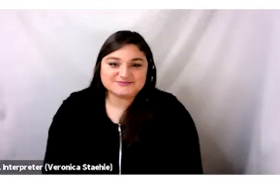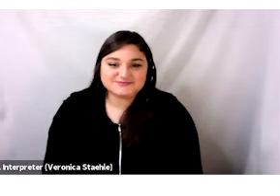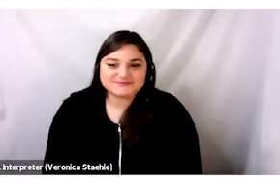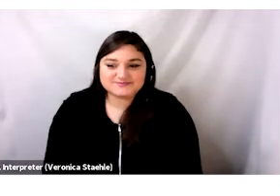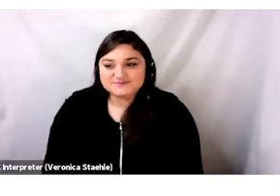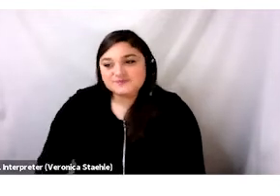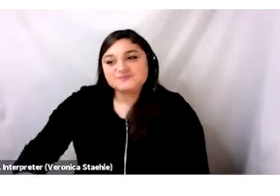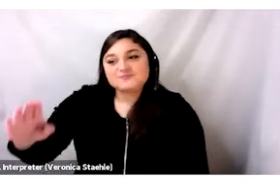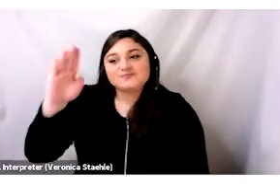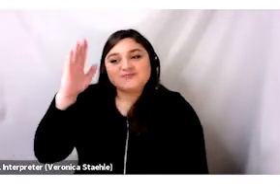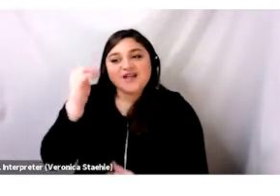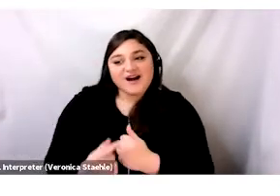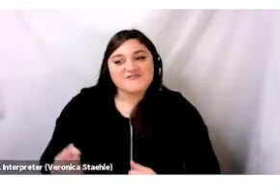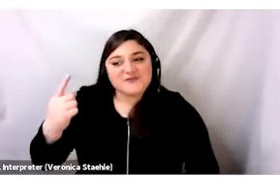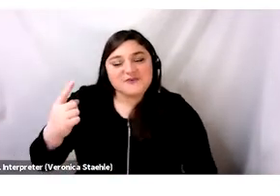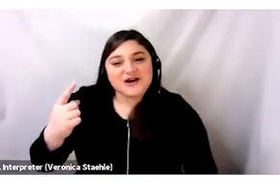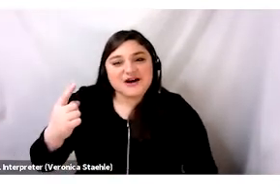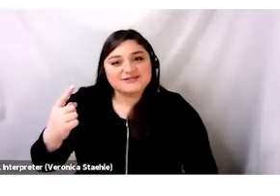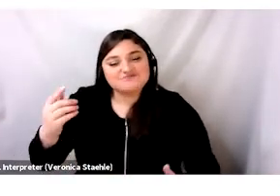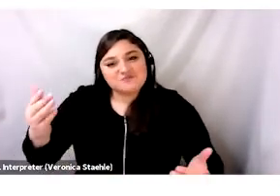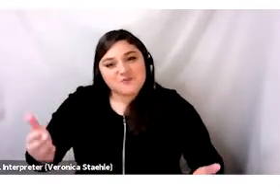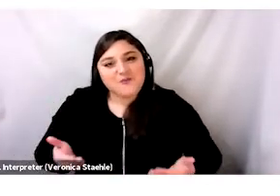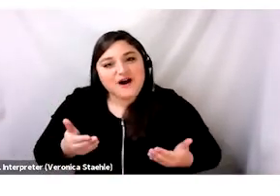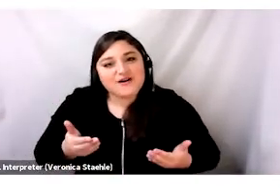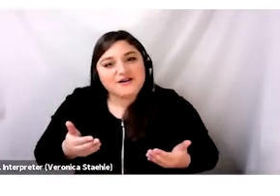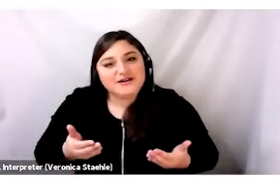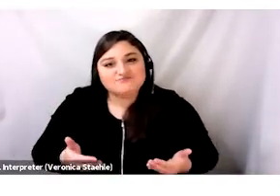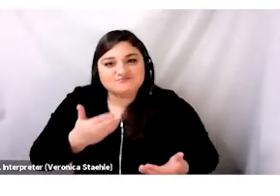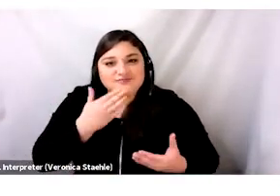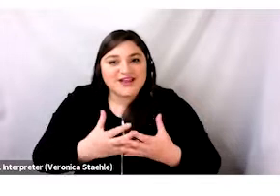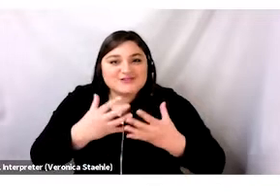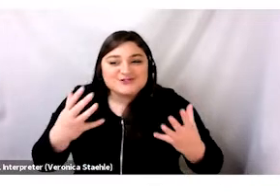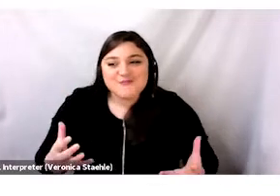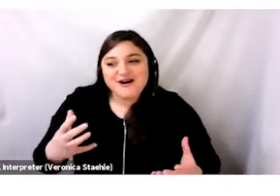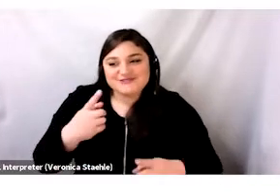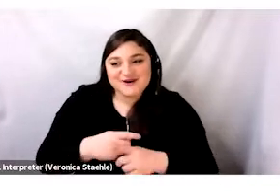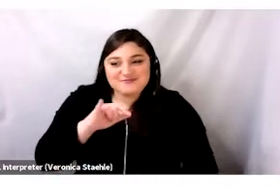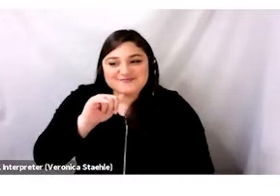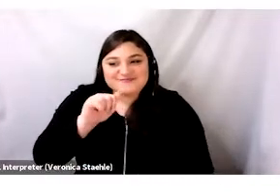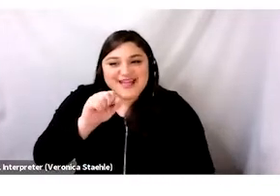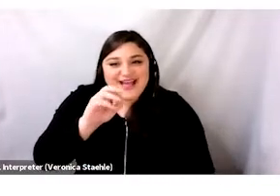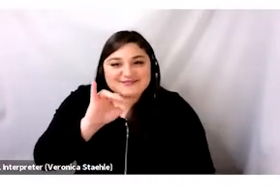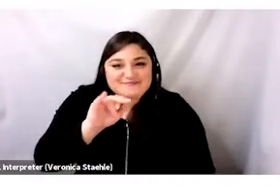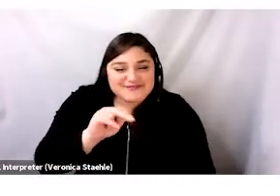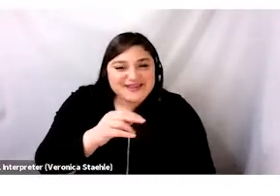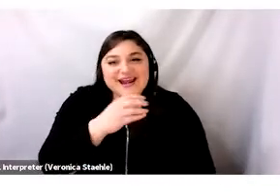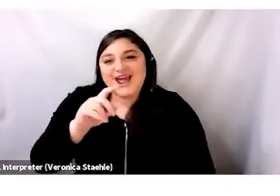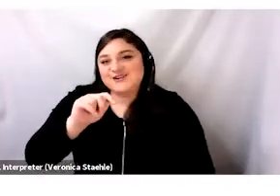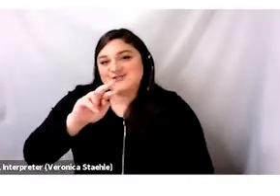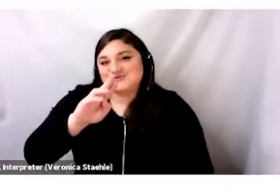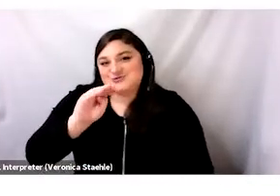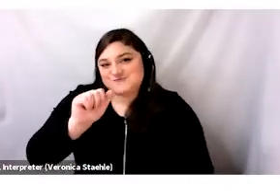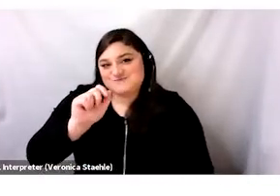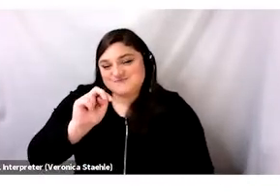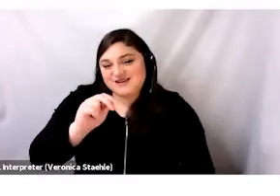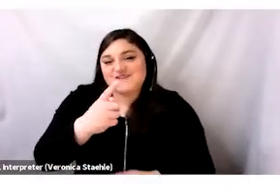Hi, everyone, and welcome. Thank you so much to Yasmin and Truman of the Slow Factory